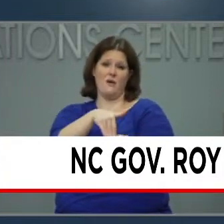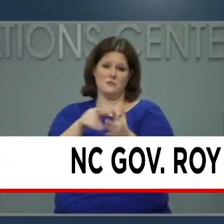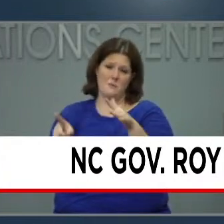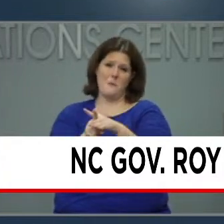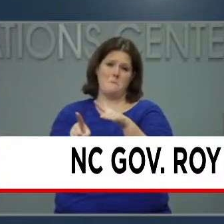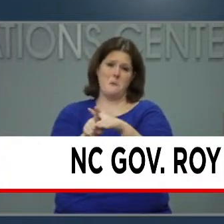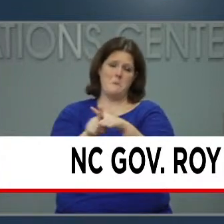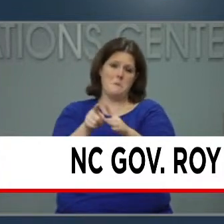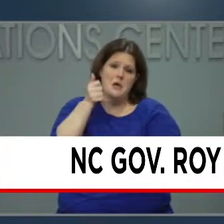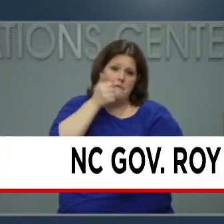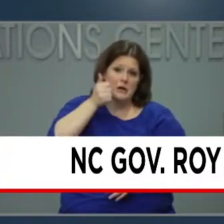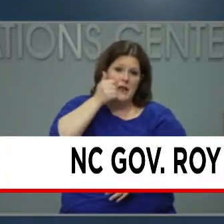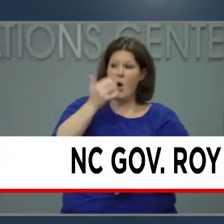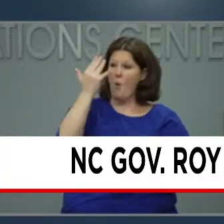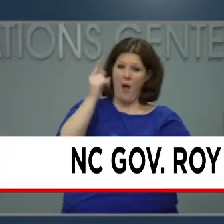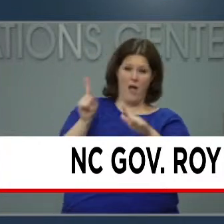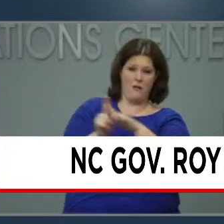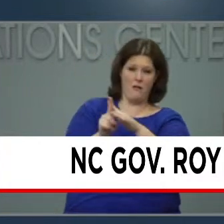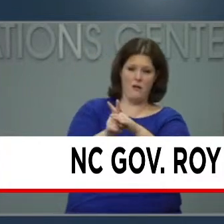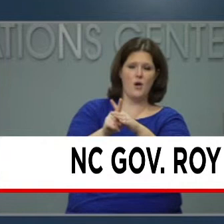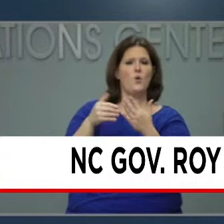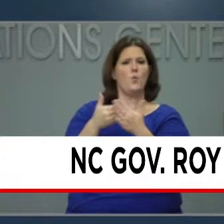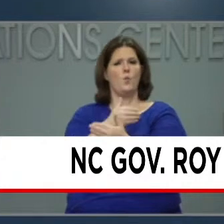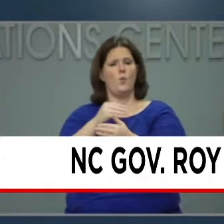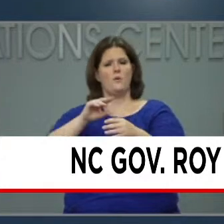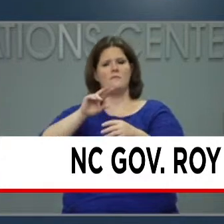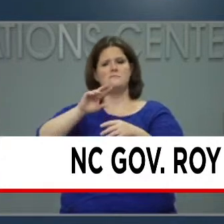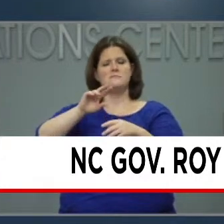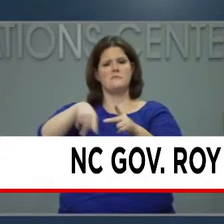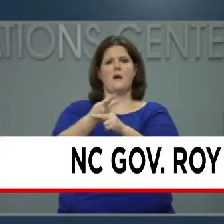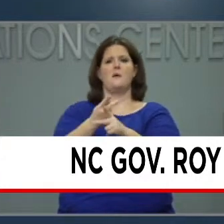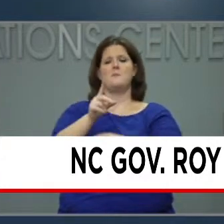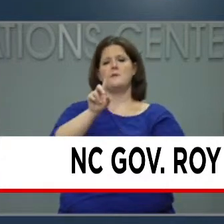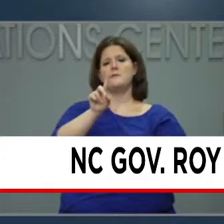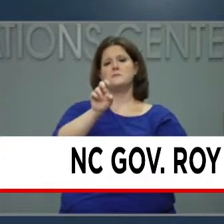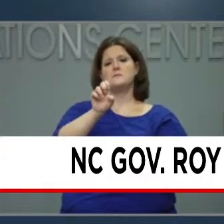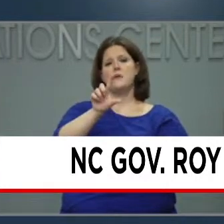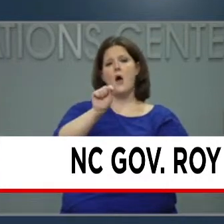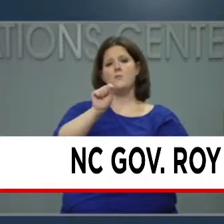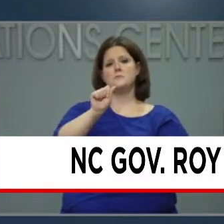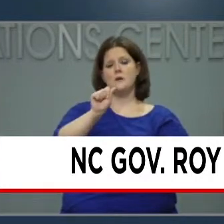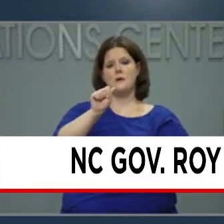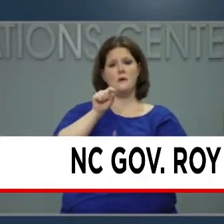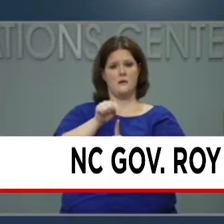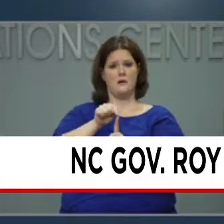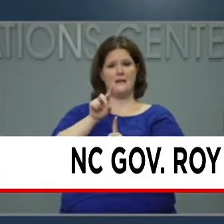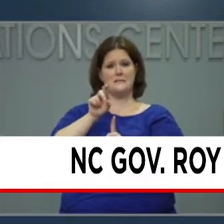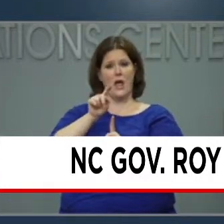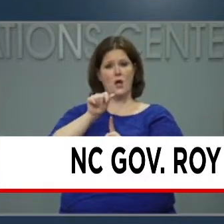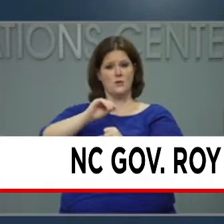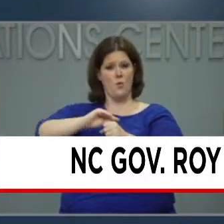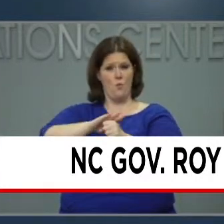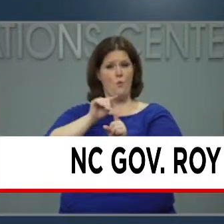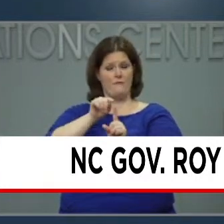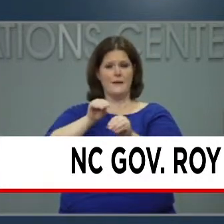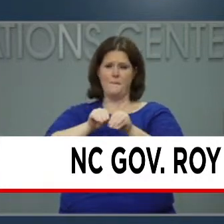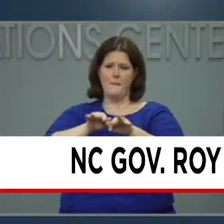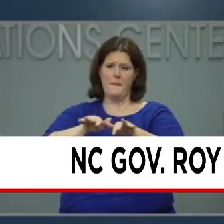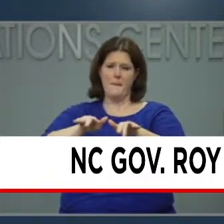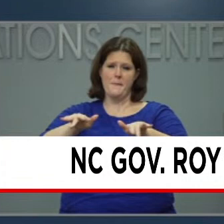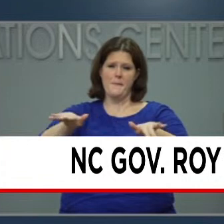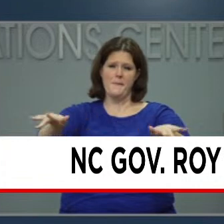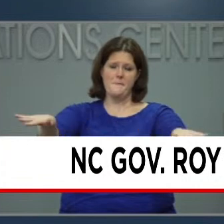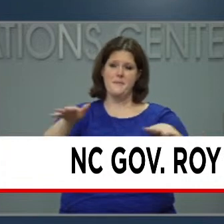rapid increase is because of the Delta variant of the COVID-19, which spreads more easily than the original virus,